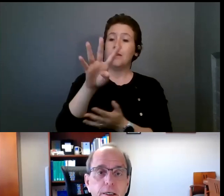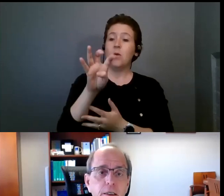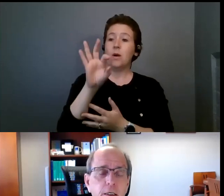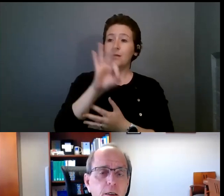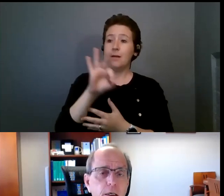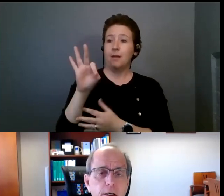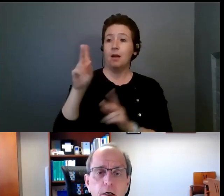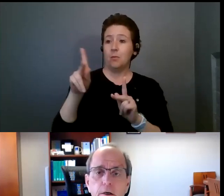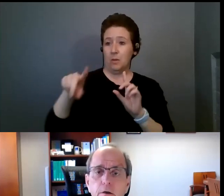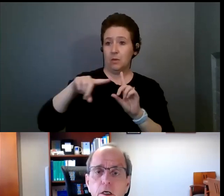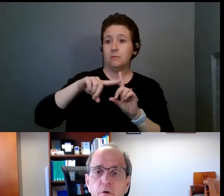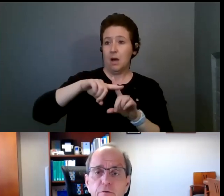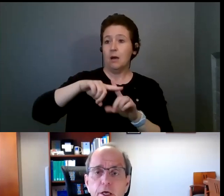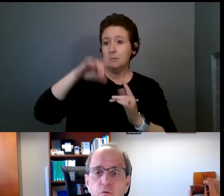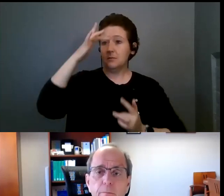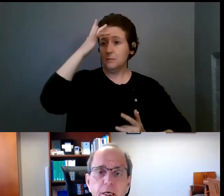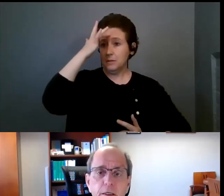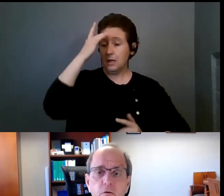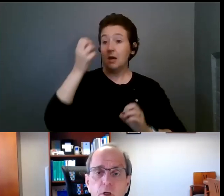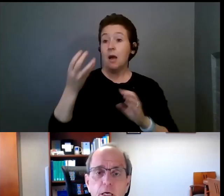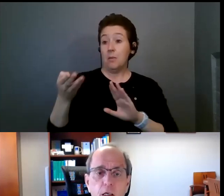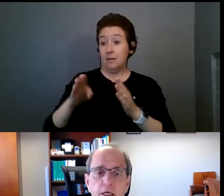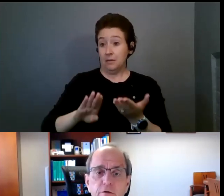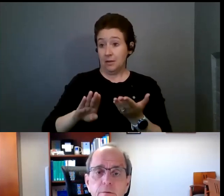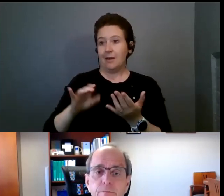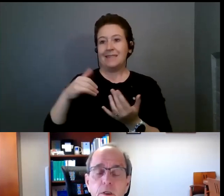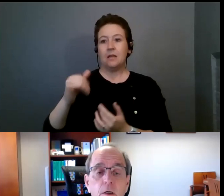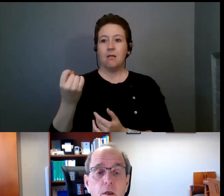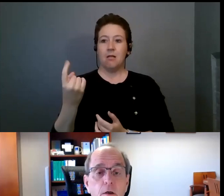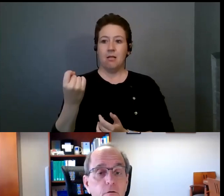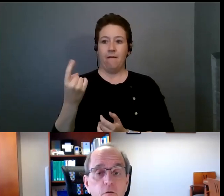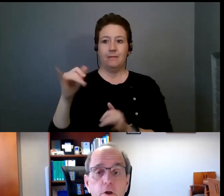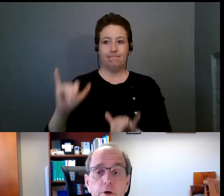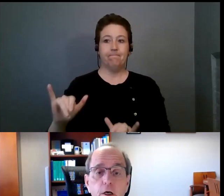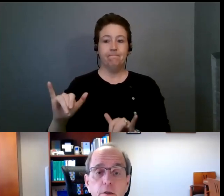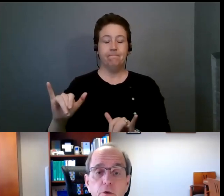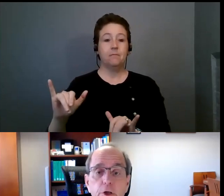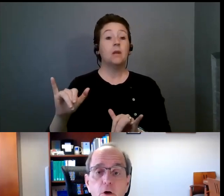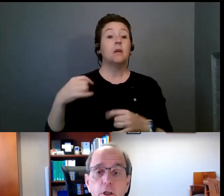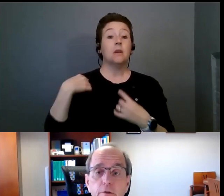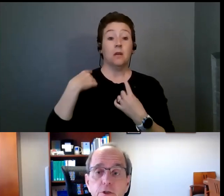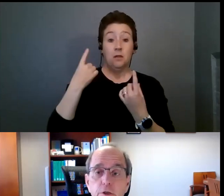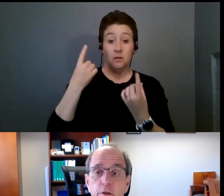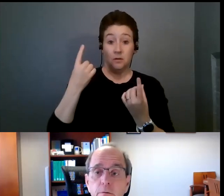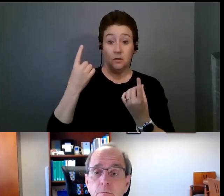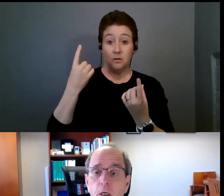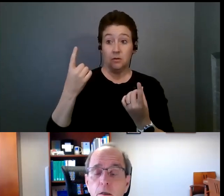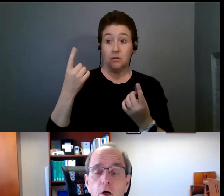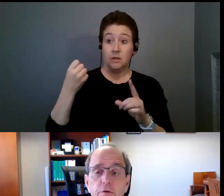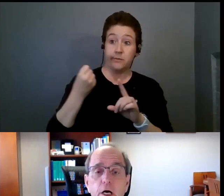1,499, and our number of deaths remains at 11. Since entering our community earlier this